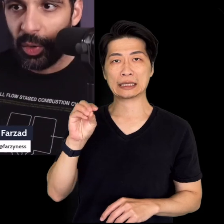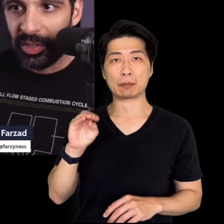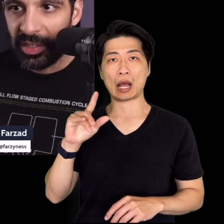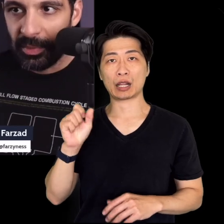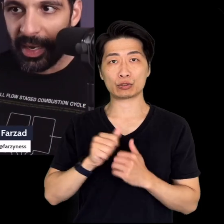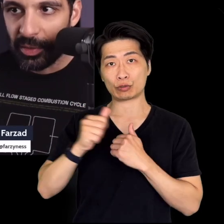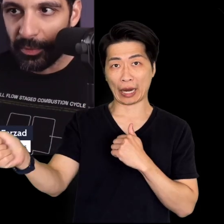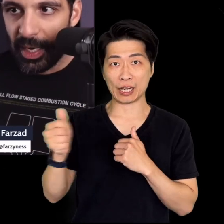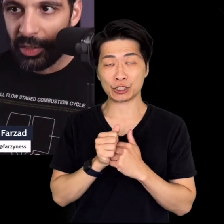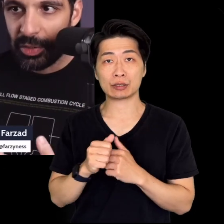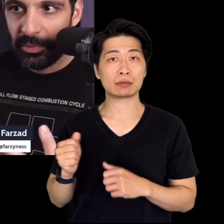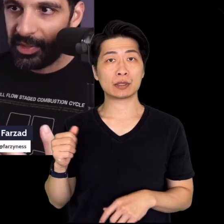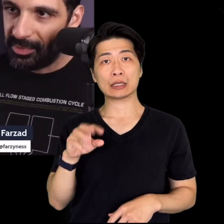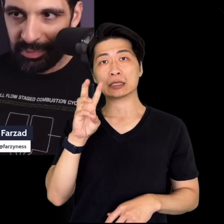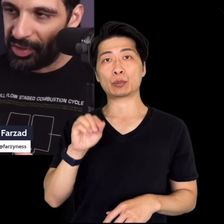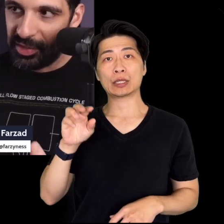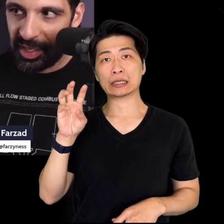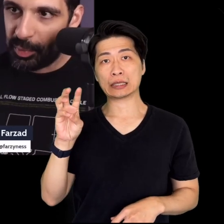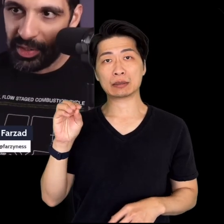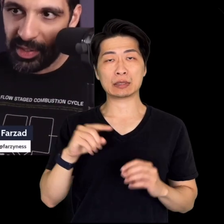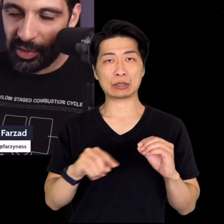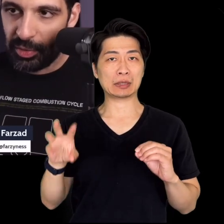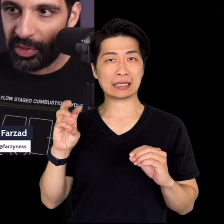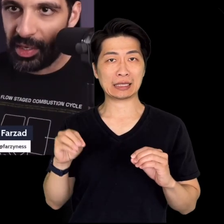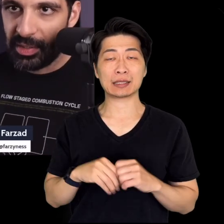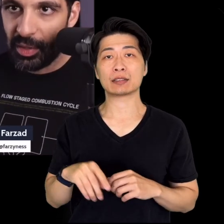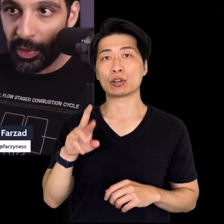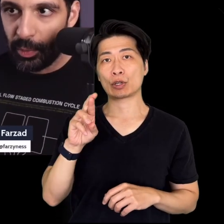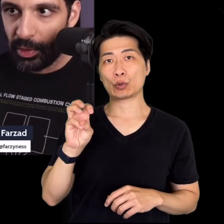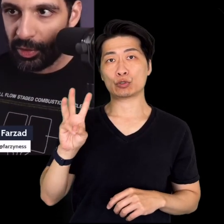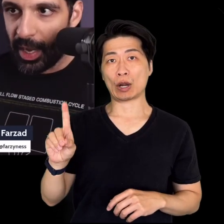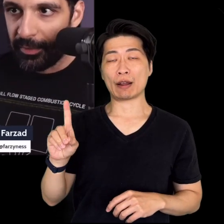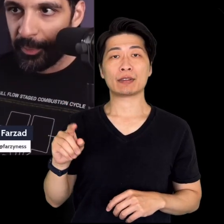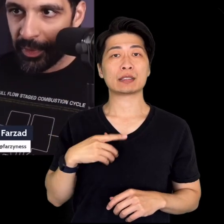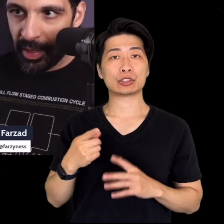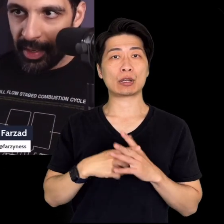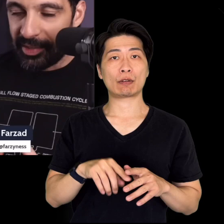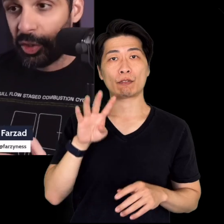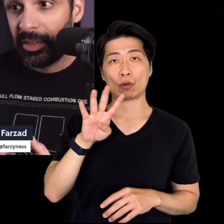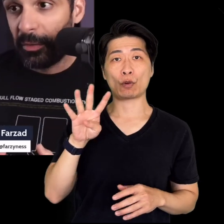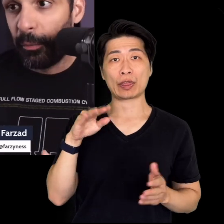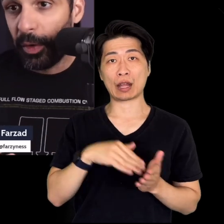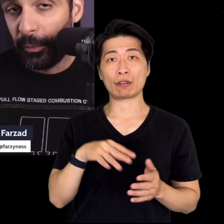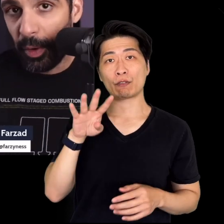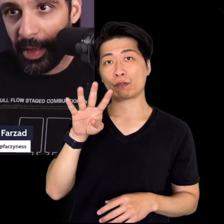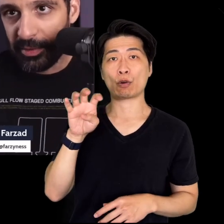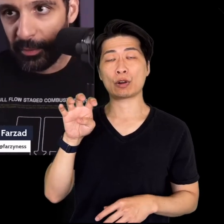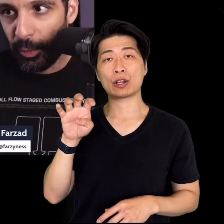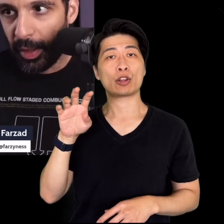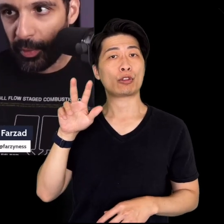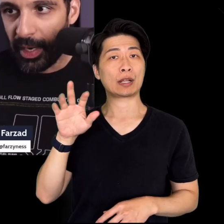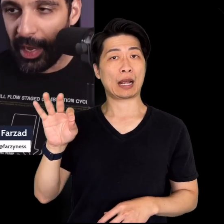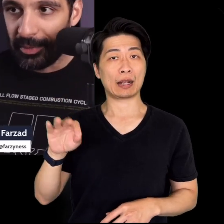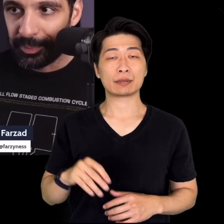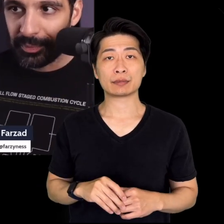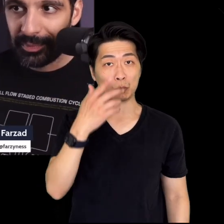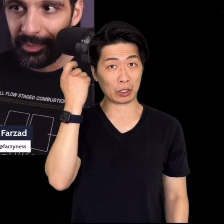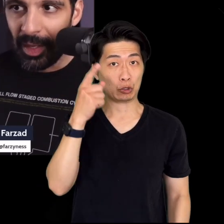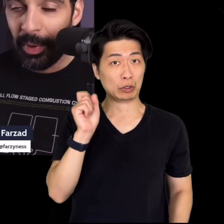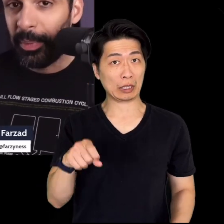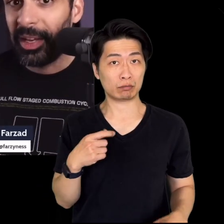a 260 miles of range, 6.60 to 60 rear-wheel drive, it starts at